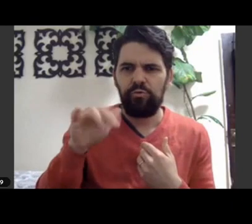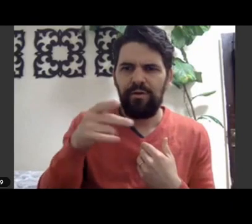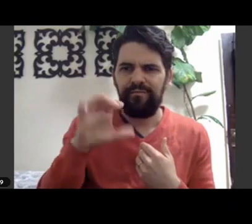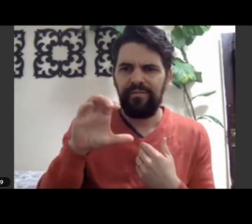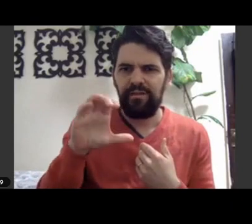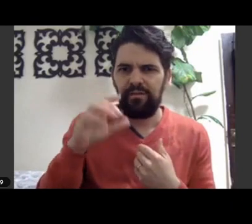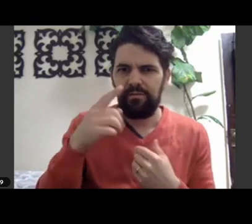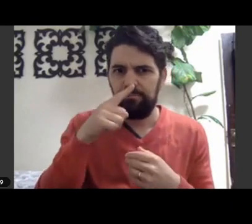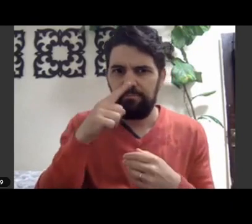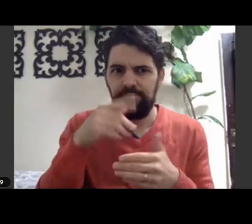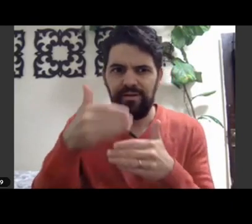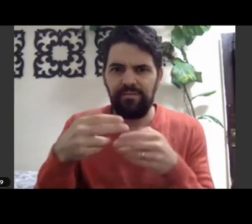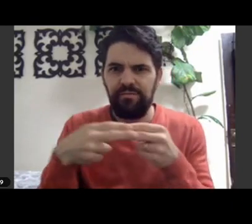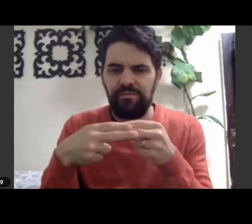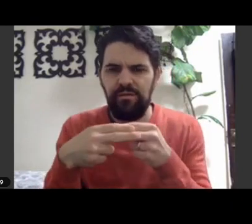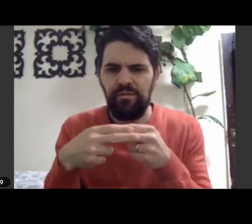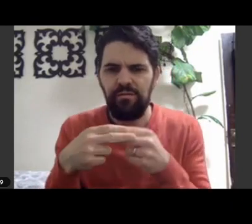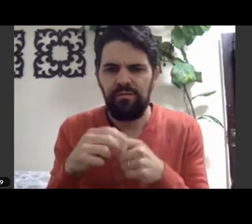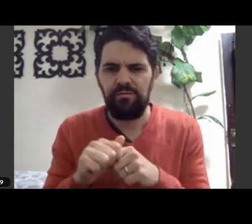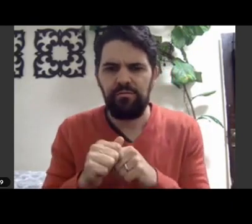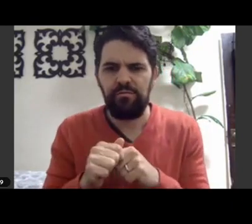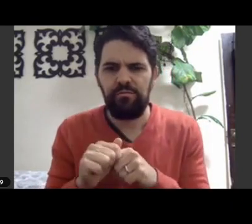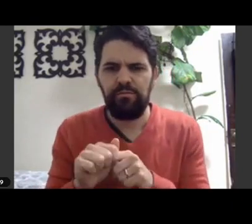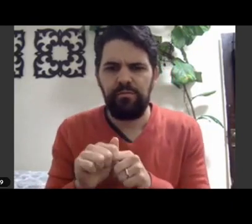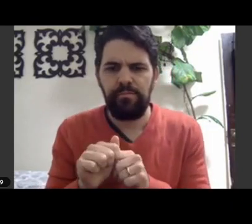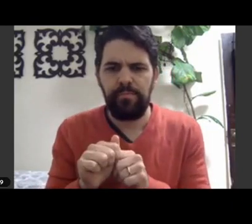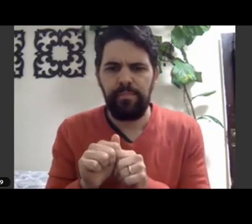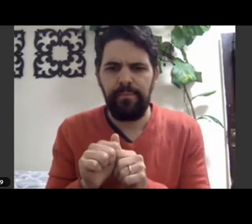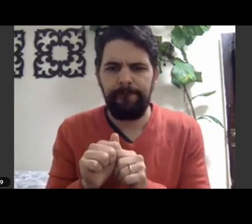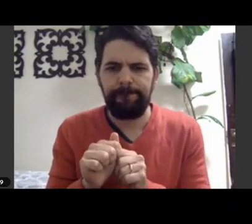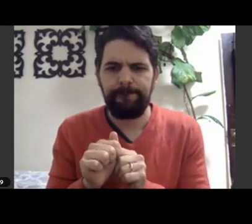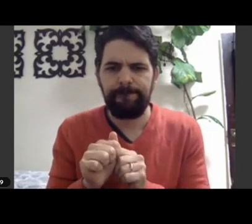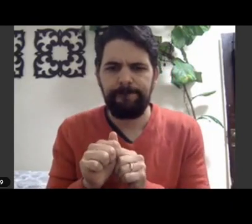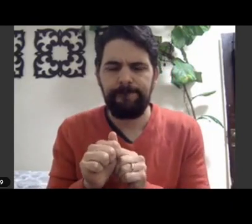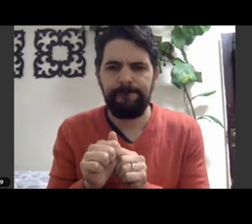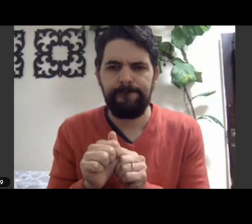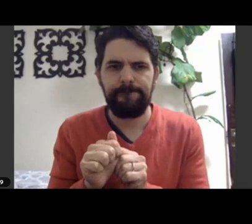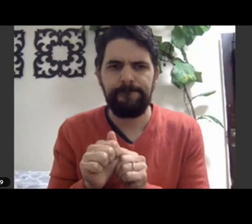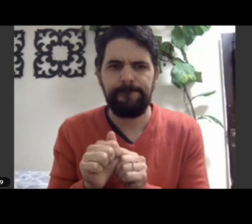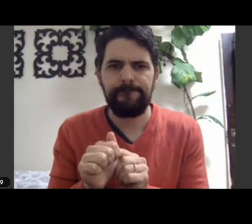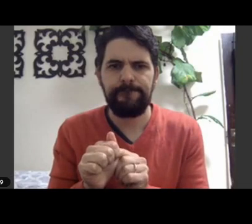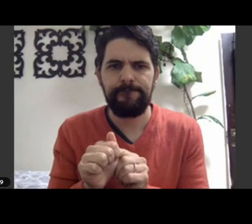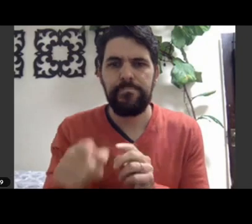can jump to the next slide with our infographic. Would you mind going to the next slide?